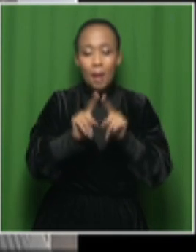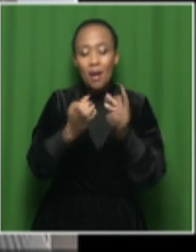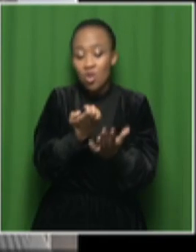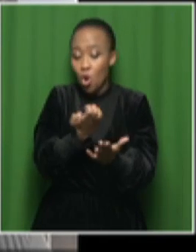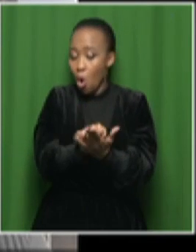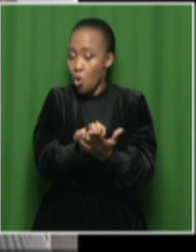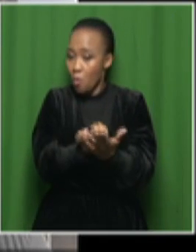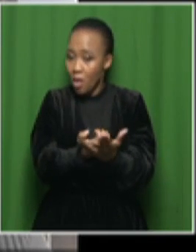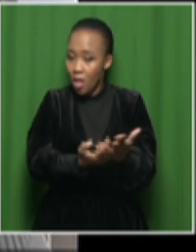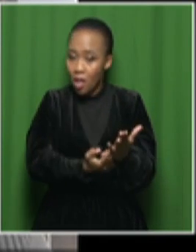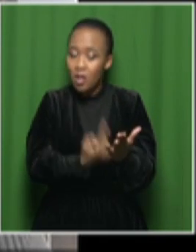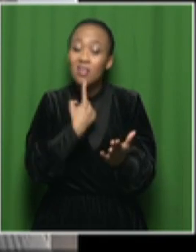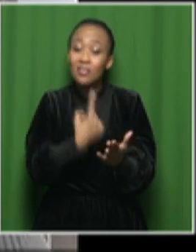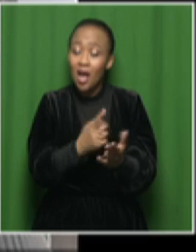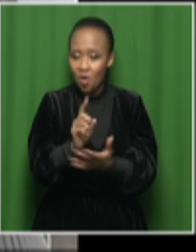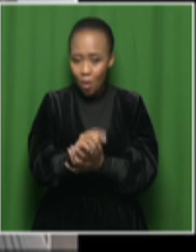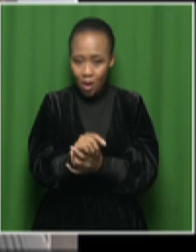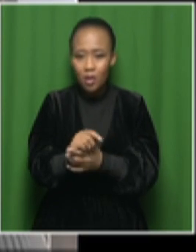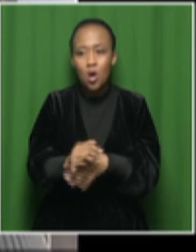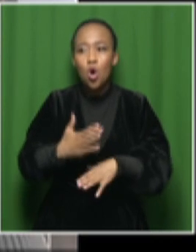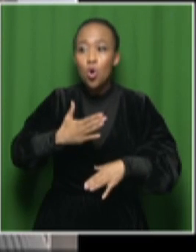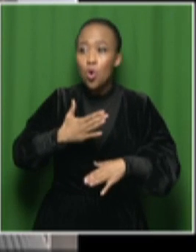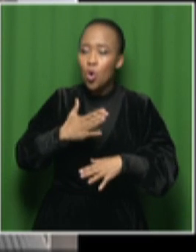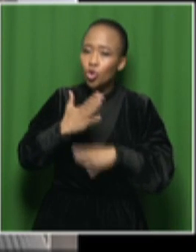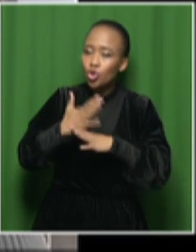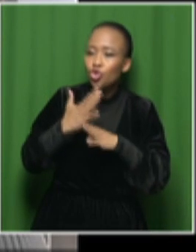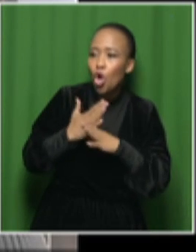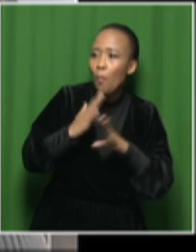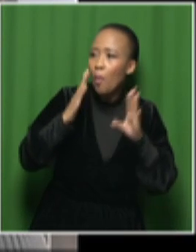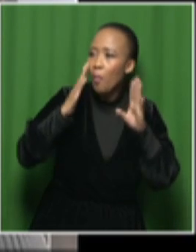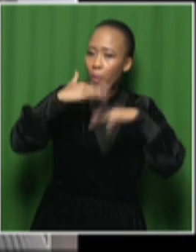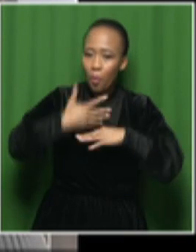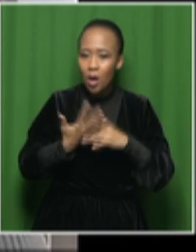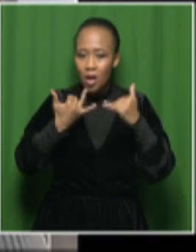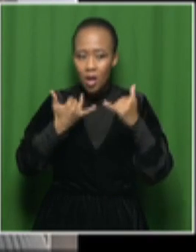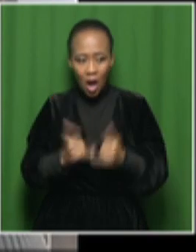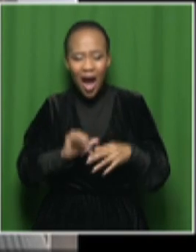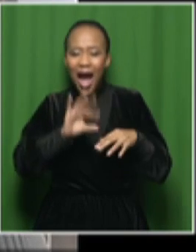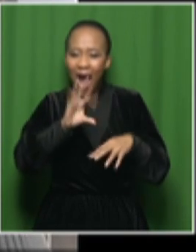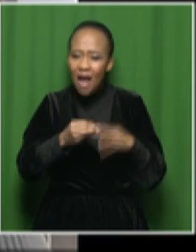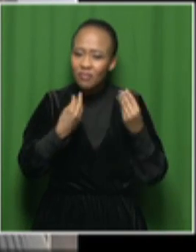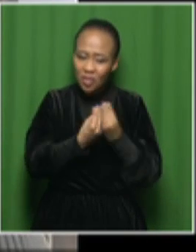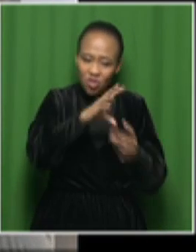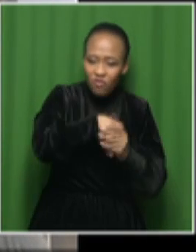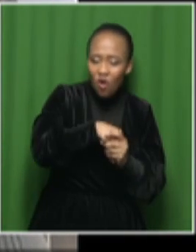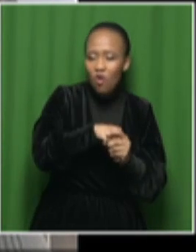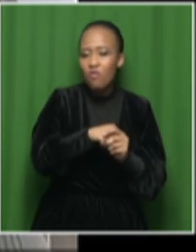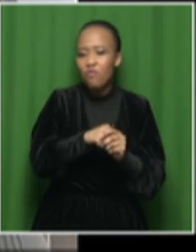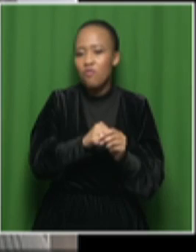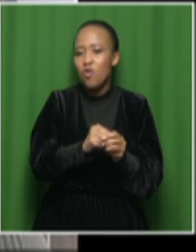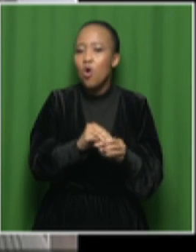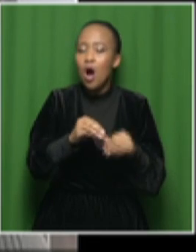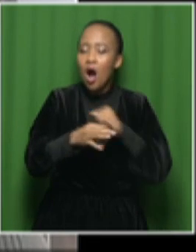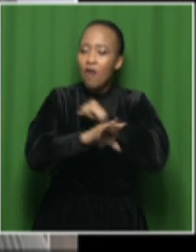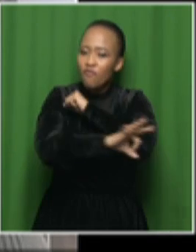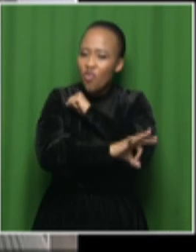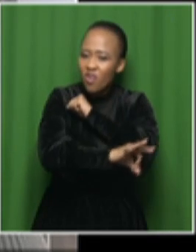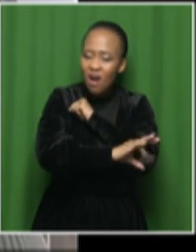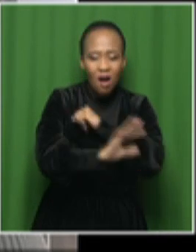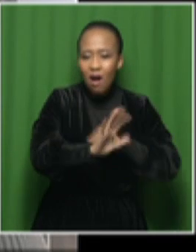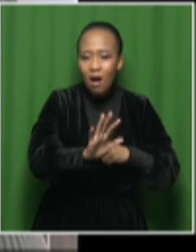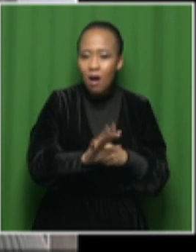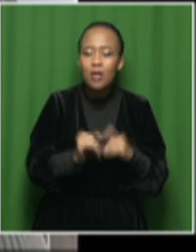of unemployment we have has got nothing to do with foreign nationals. It has got to do with poor macroeconomic policy for the